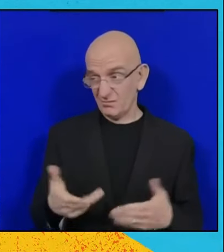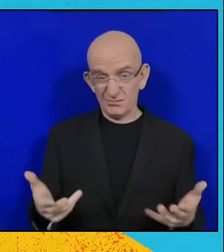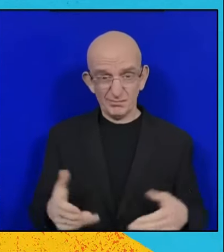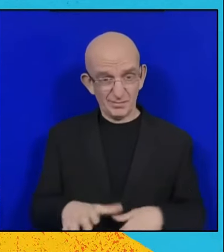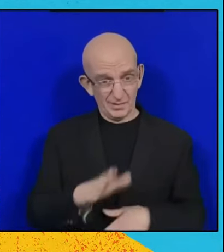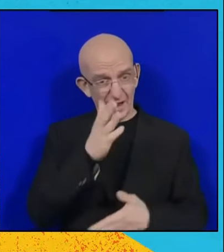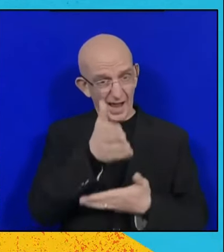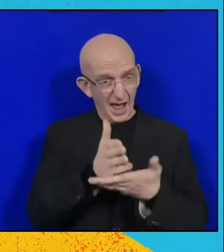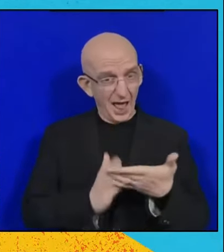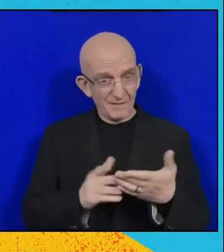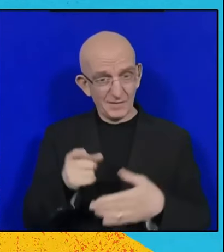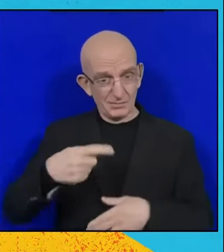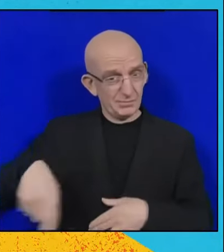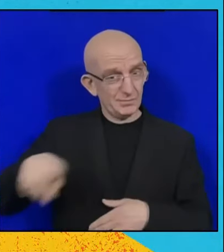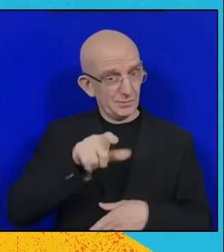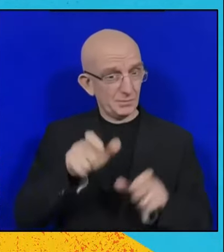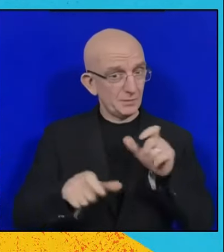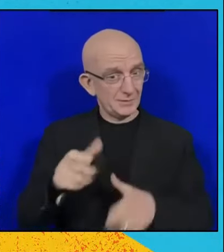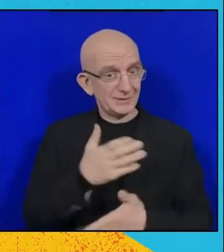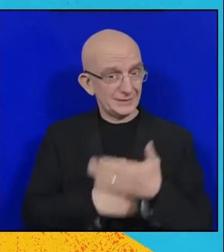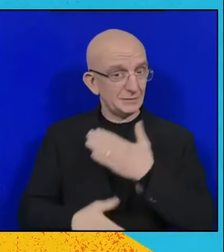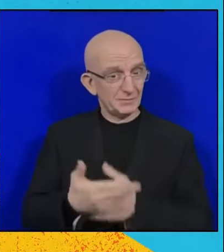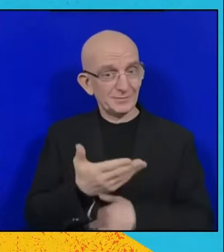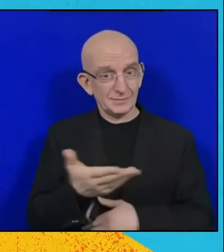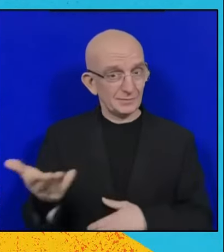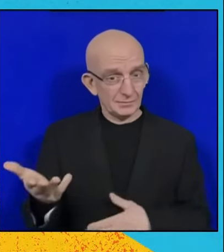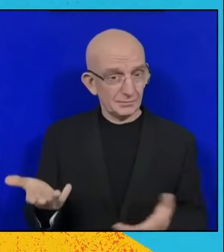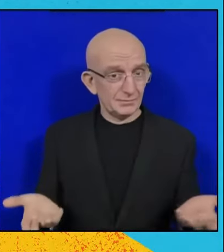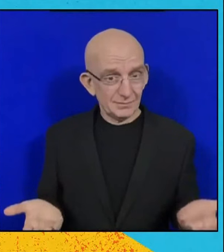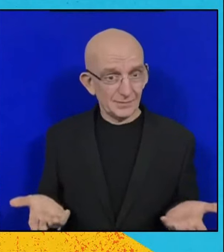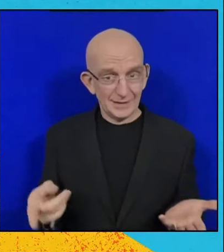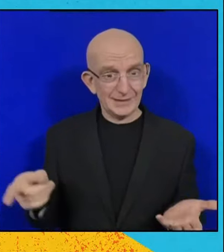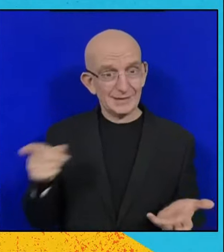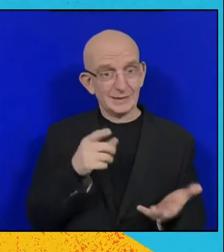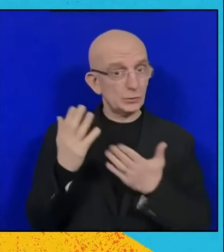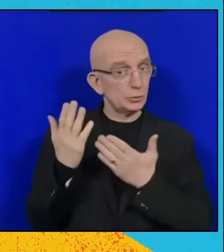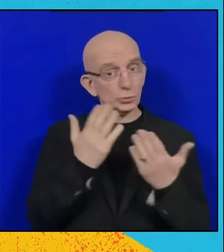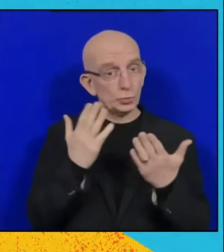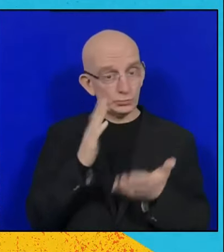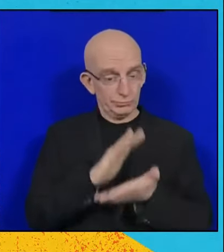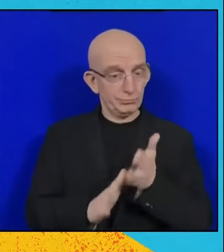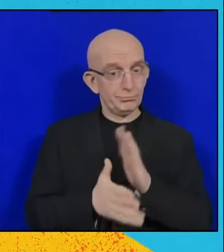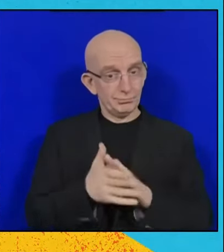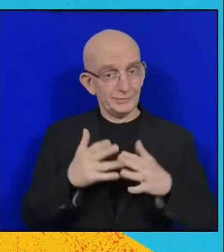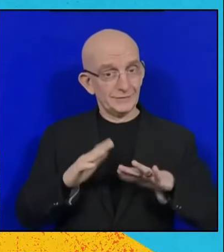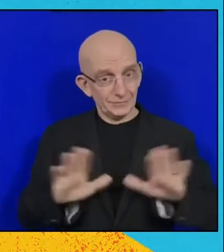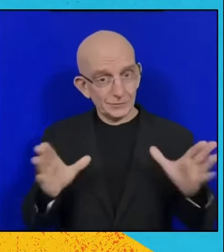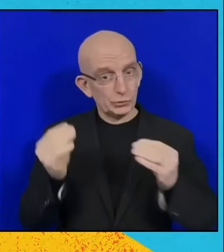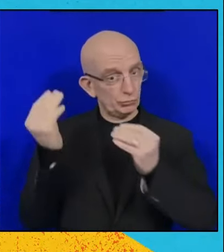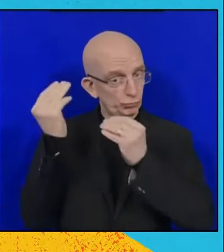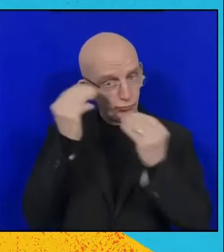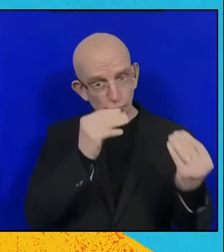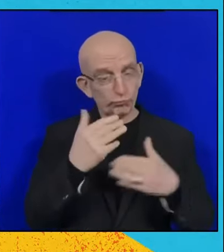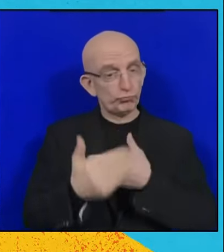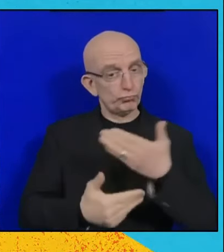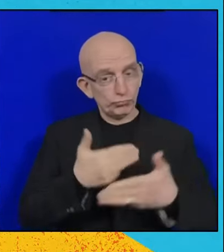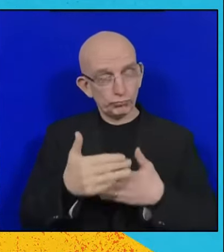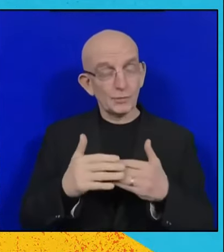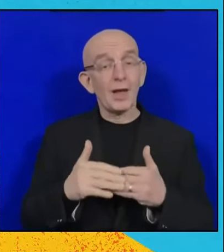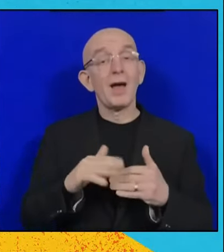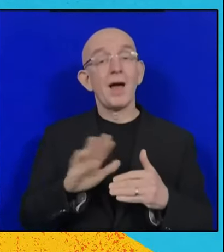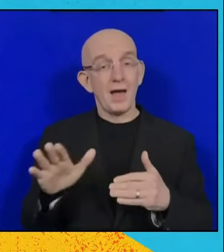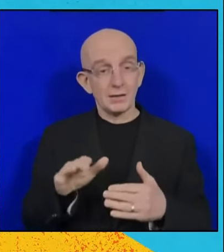0.98% of people have now a work. So we have to work for the SDGs to be inclusive, because with inclusion,